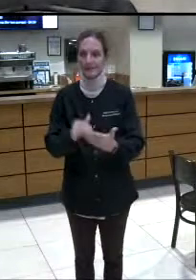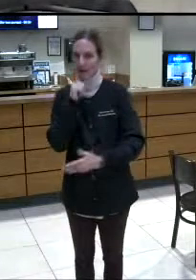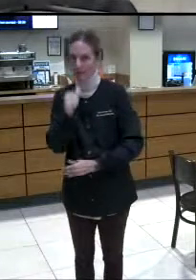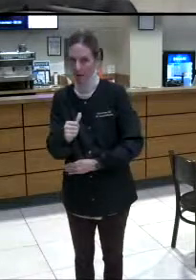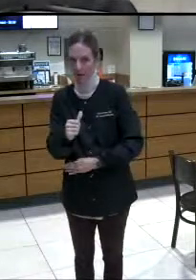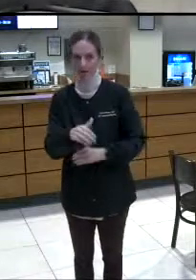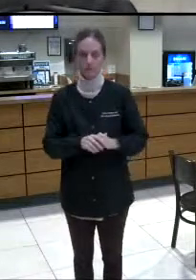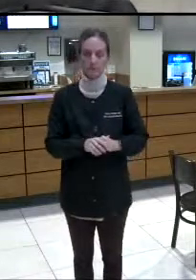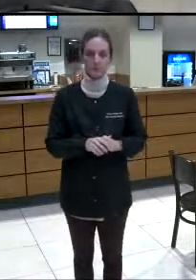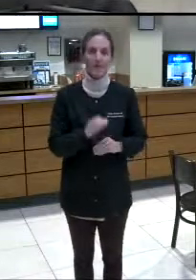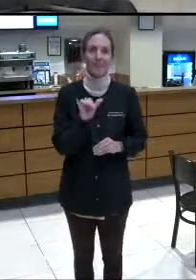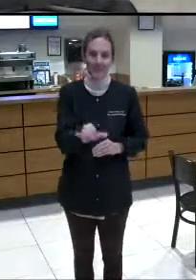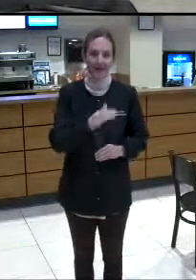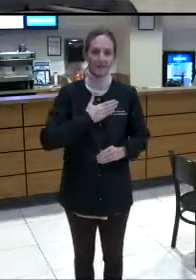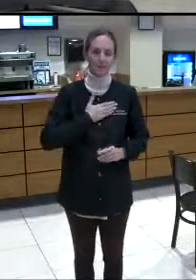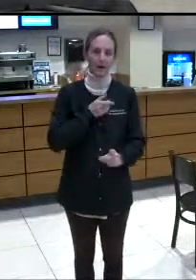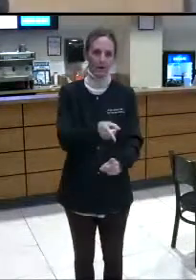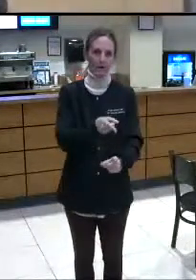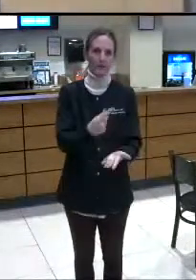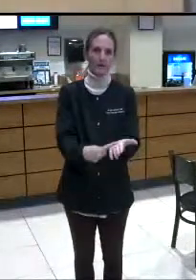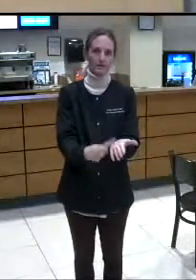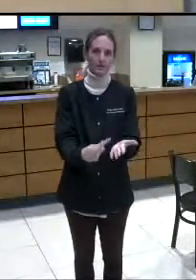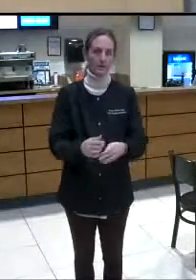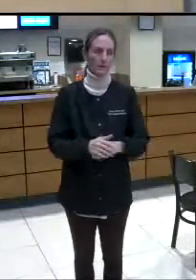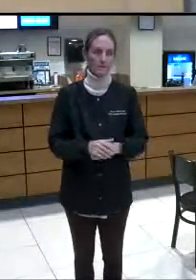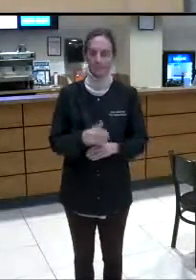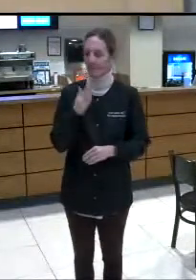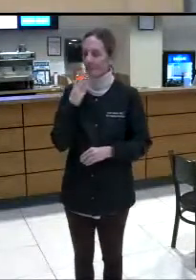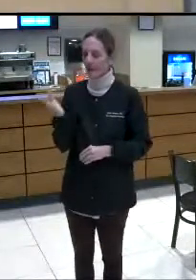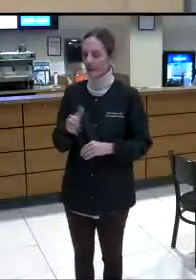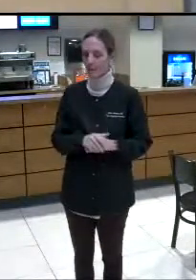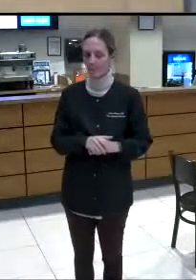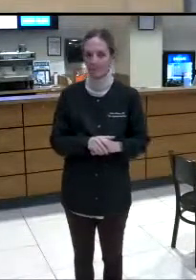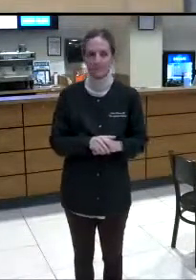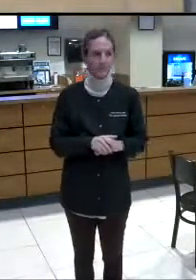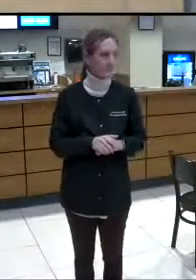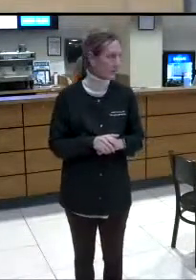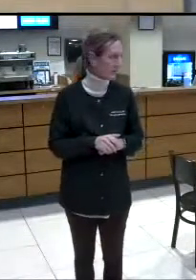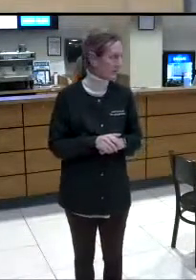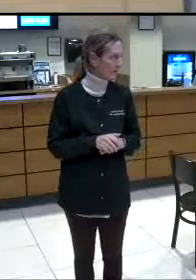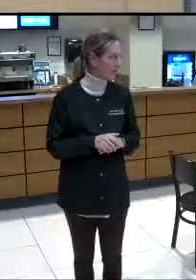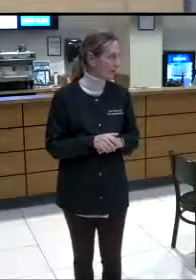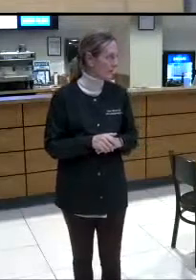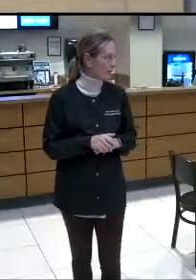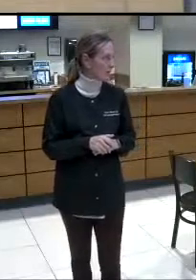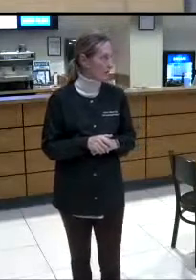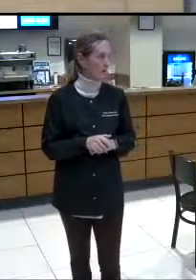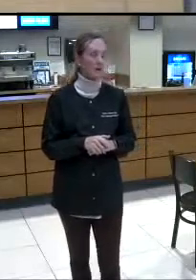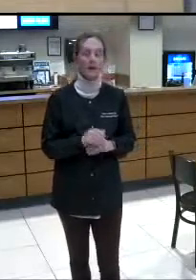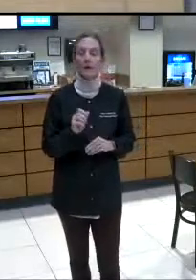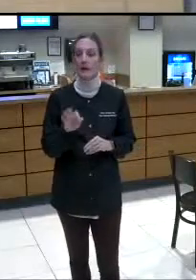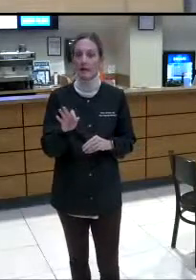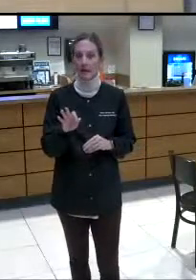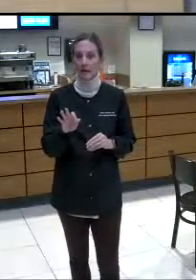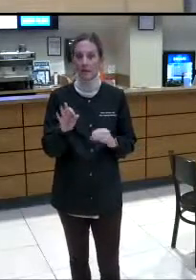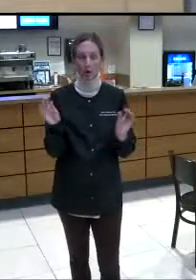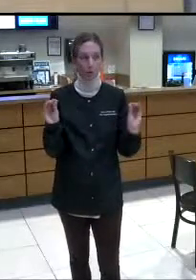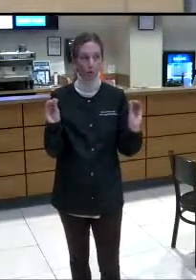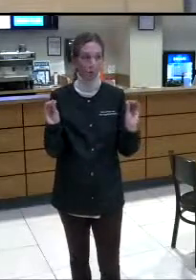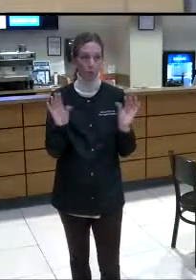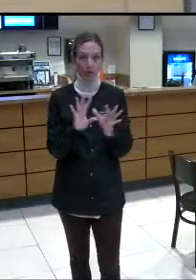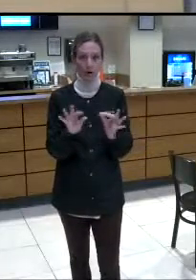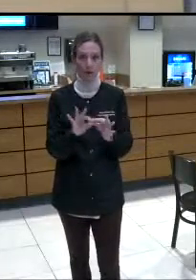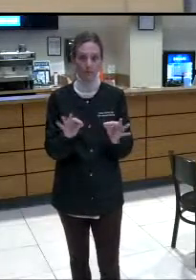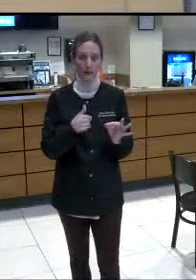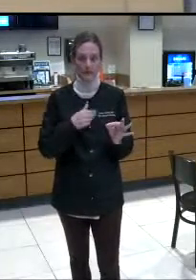discussion. Thank you very much for sharing that. I will, if there are not any more comments, I will